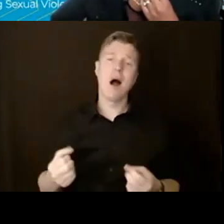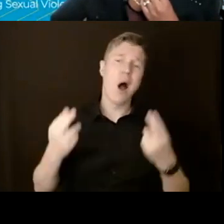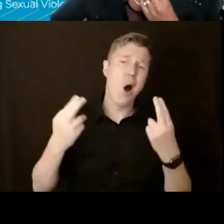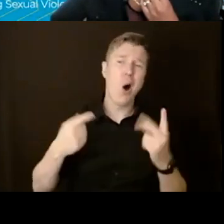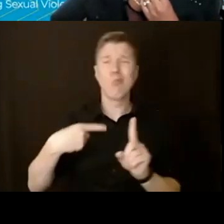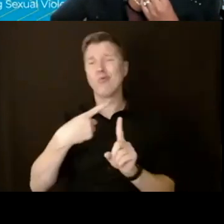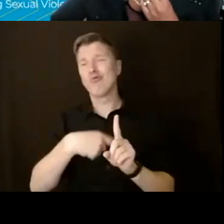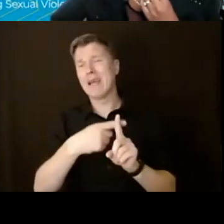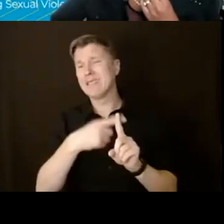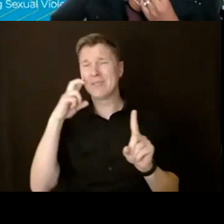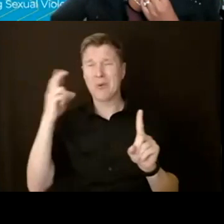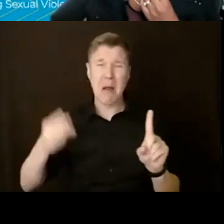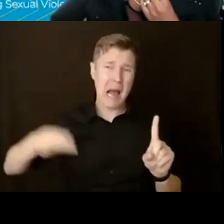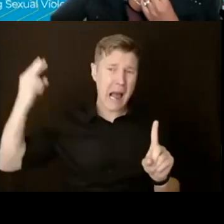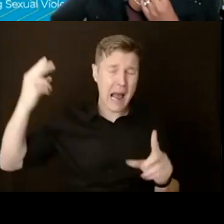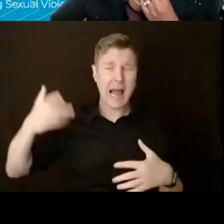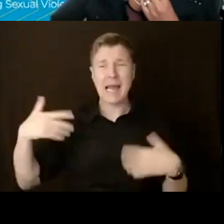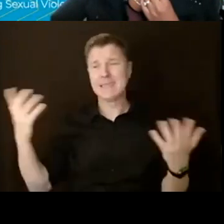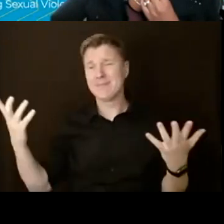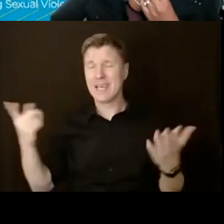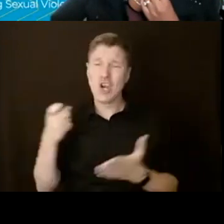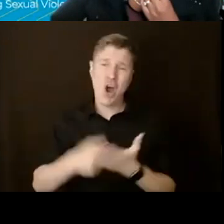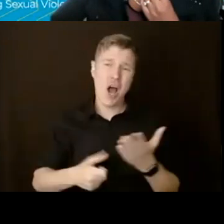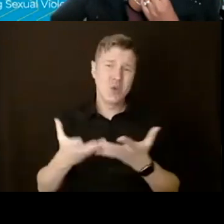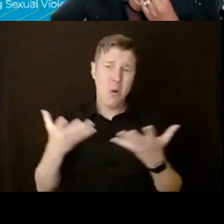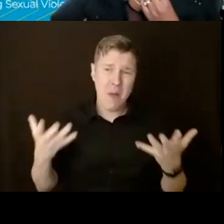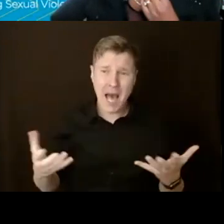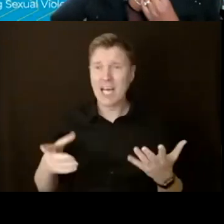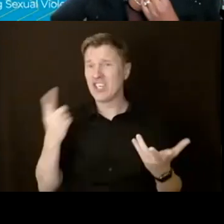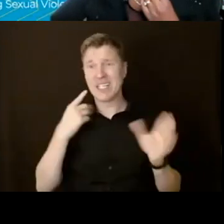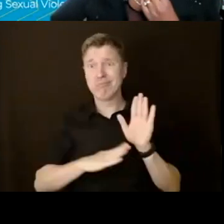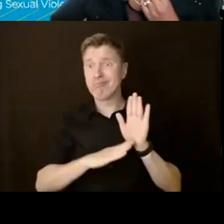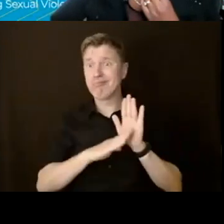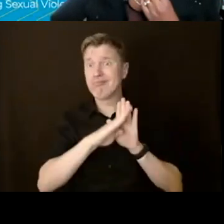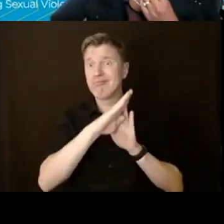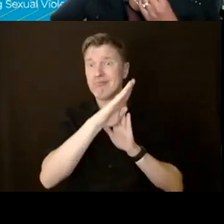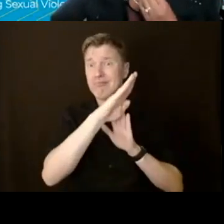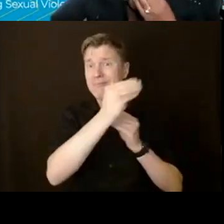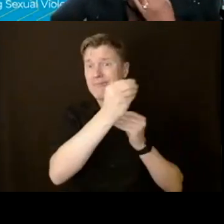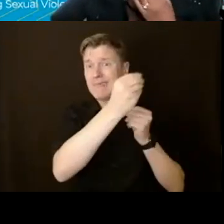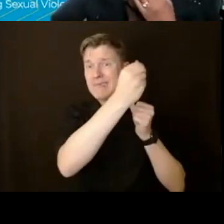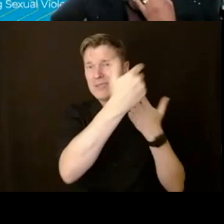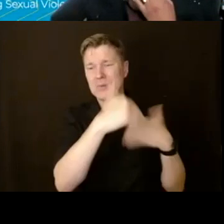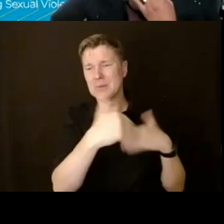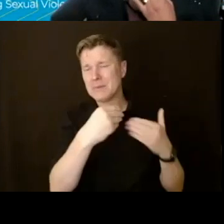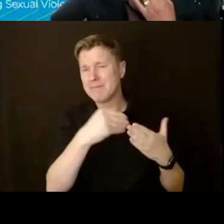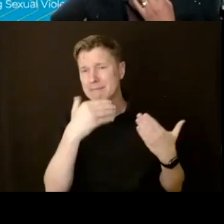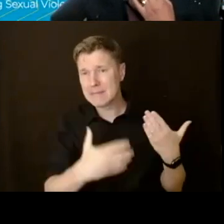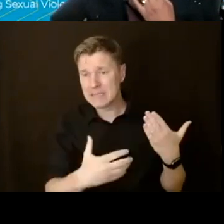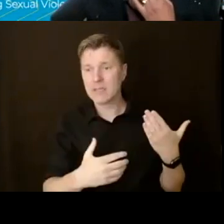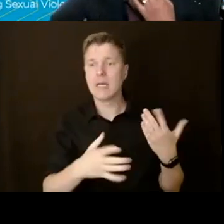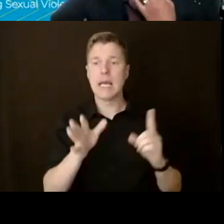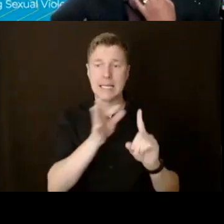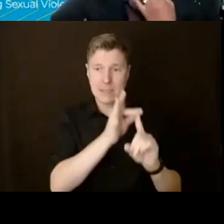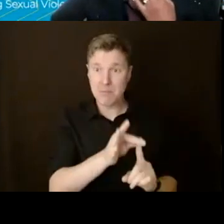is so high and it costs so much and it just keeps skyrocketing. And especially for Black